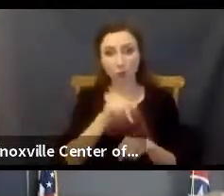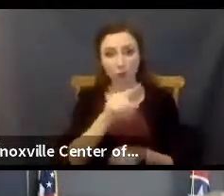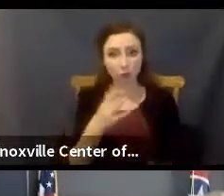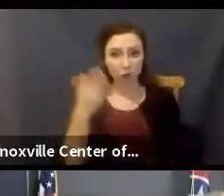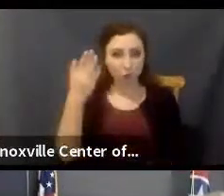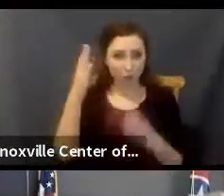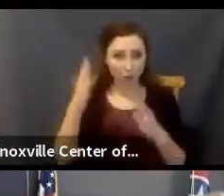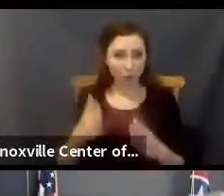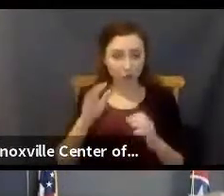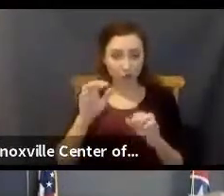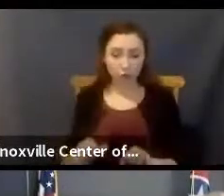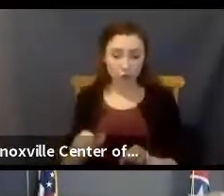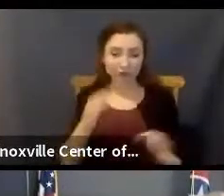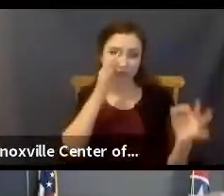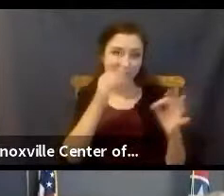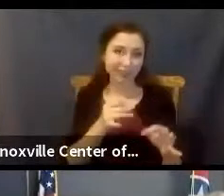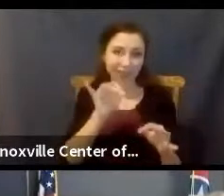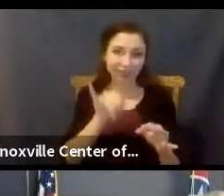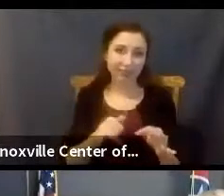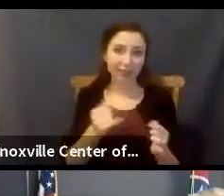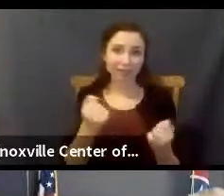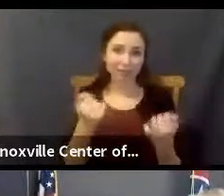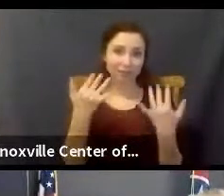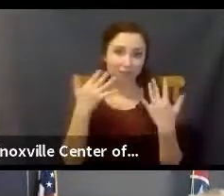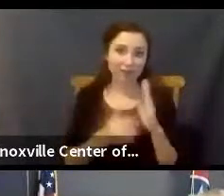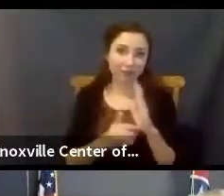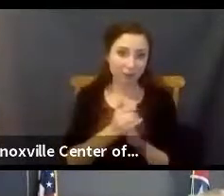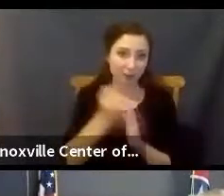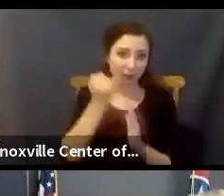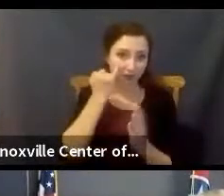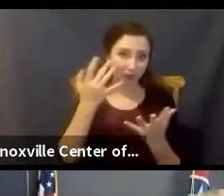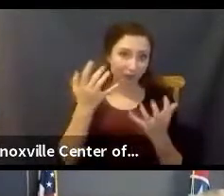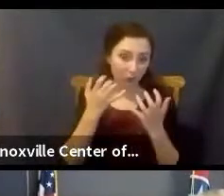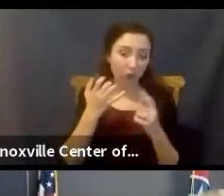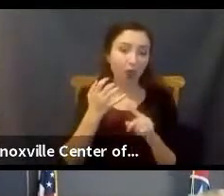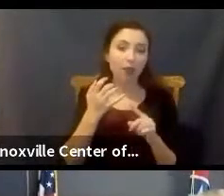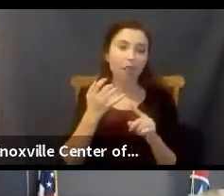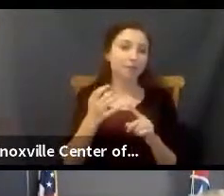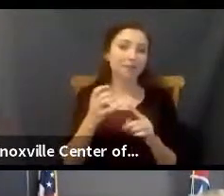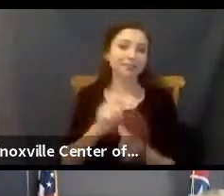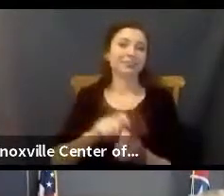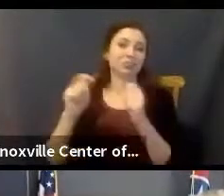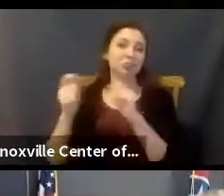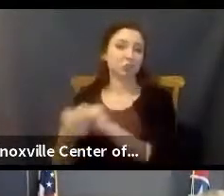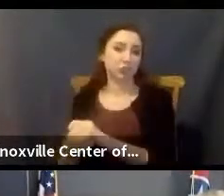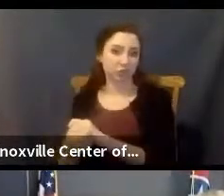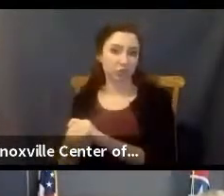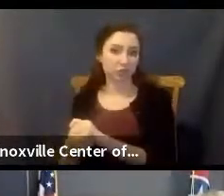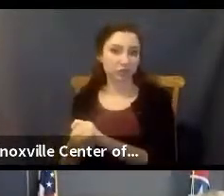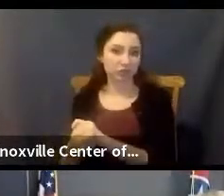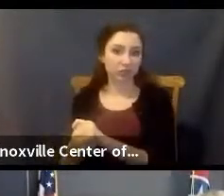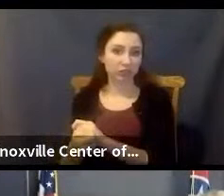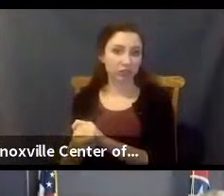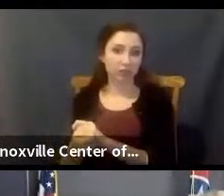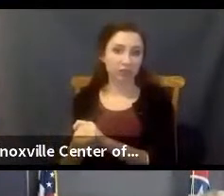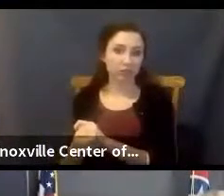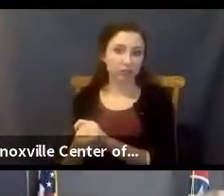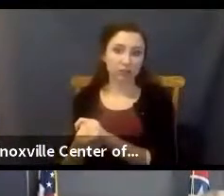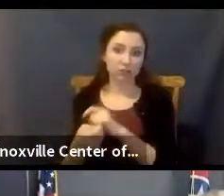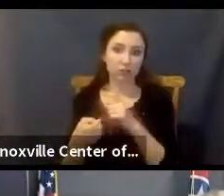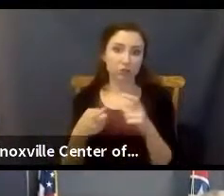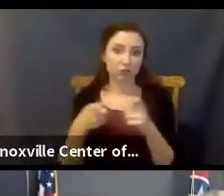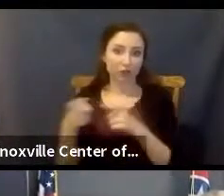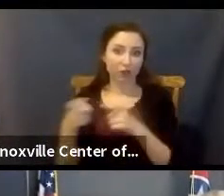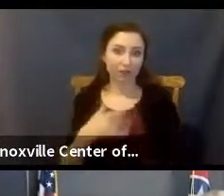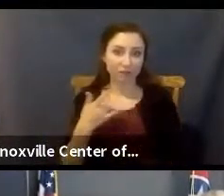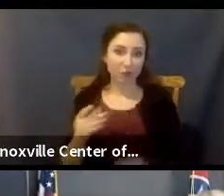could consider that a friendly amendment if you wanted to, but it substantially changes the regulation. I